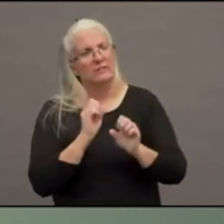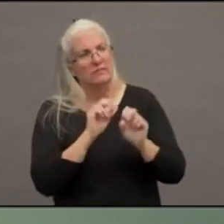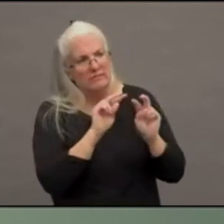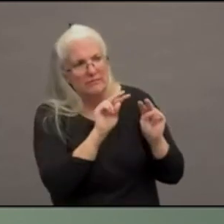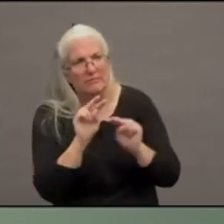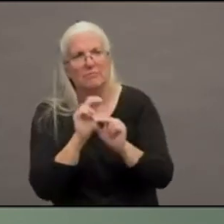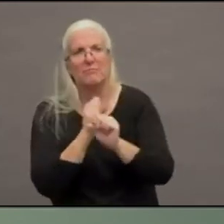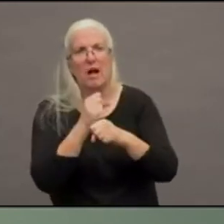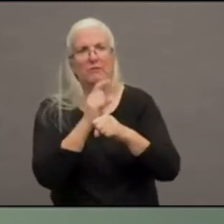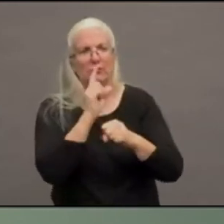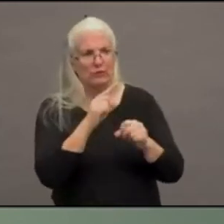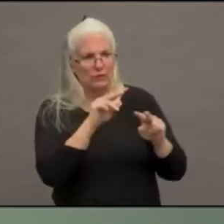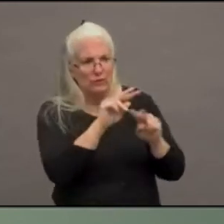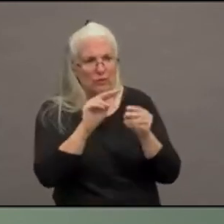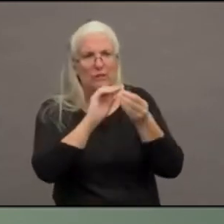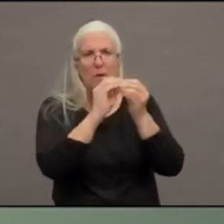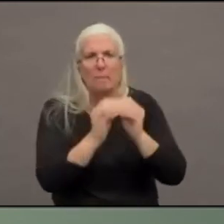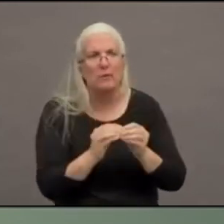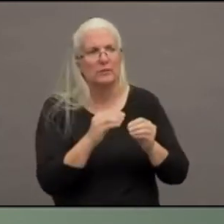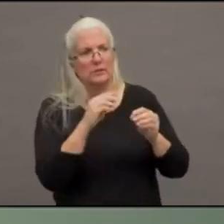and the Emergency Operations Center.